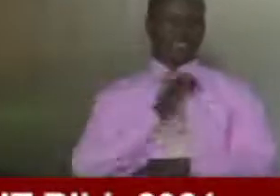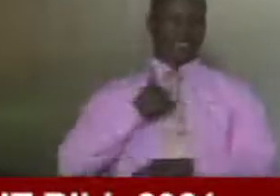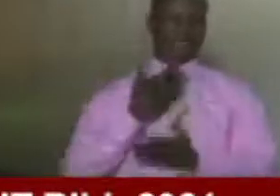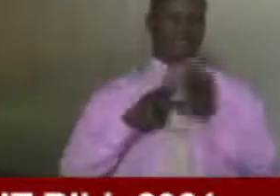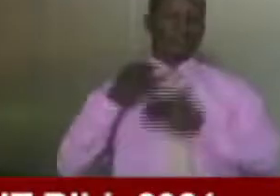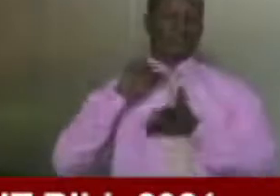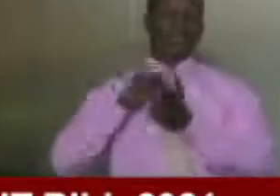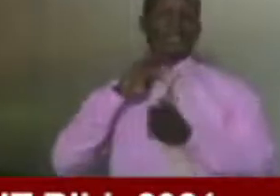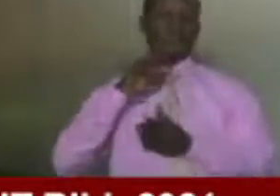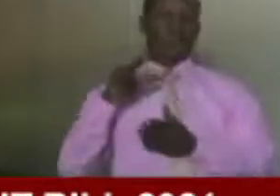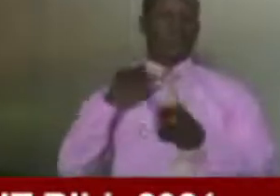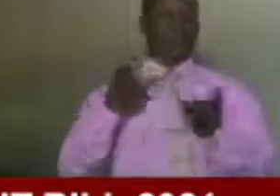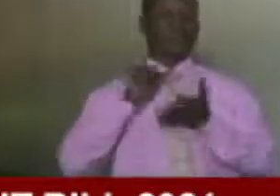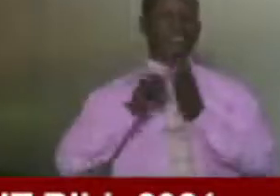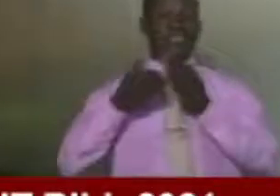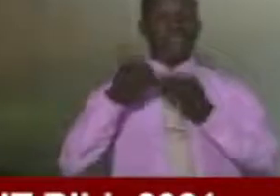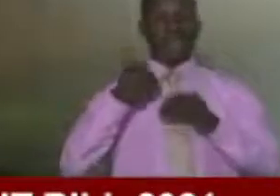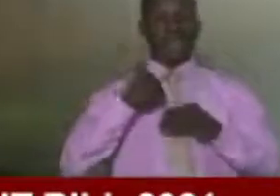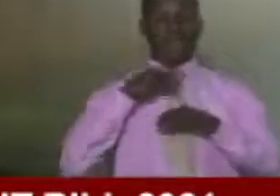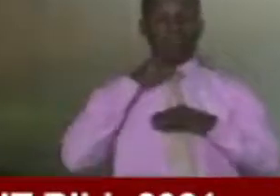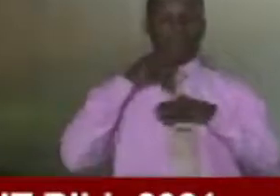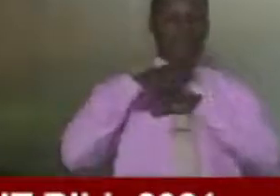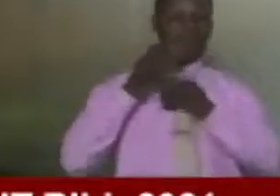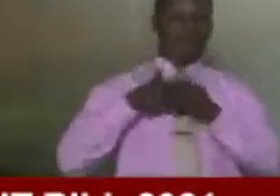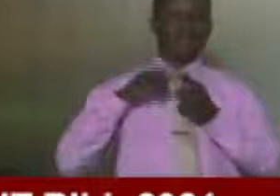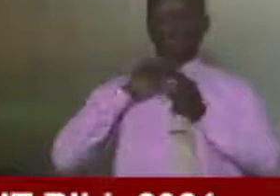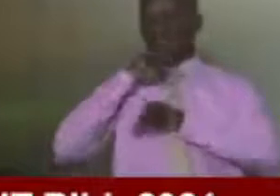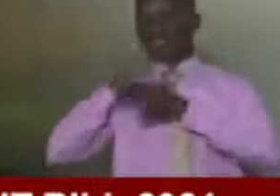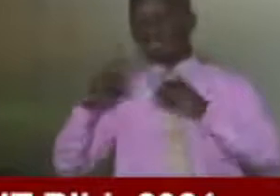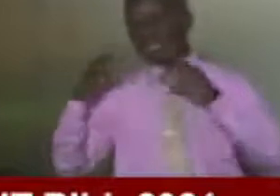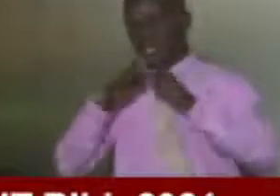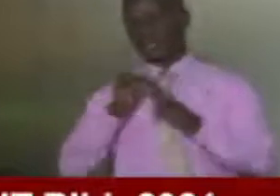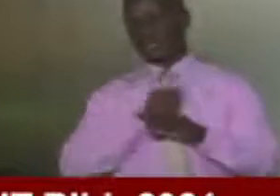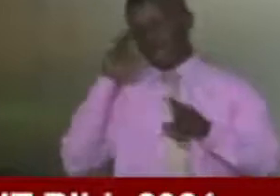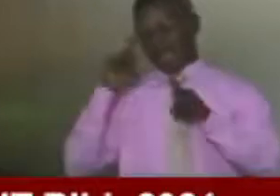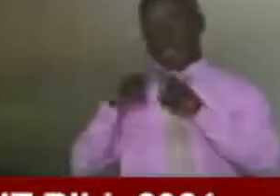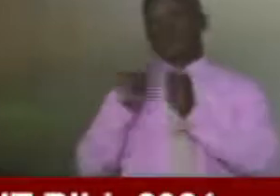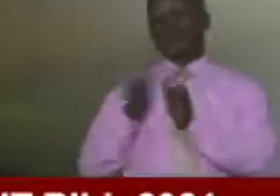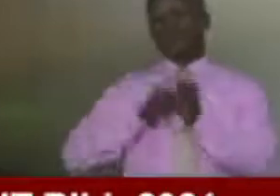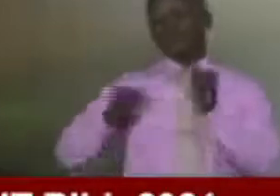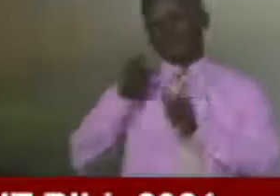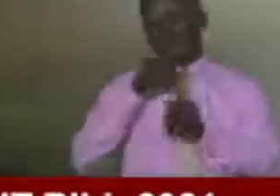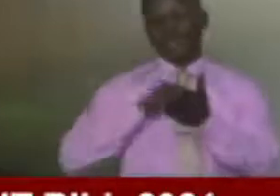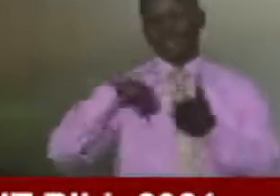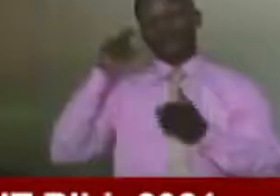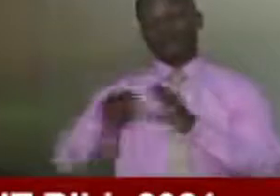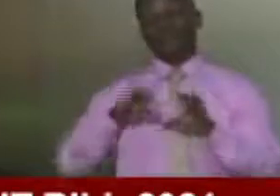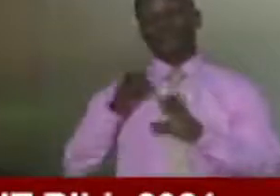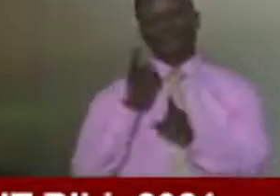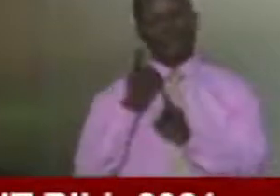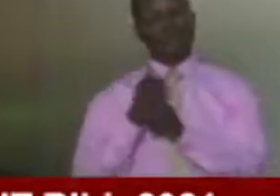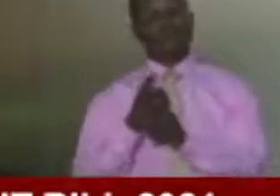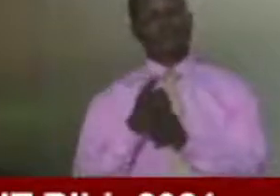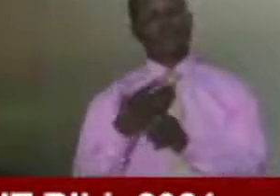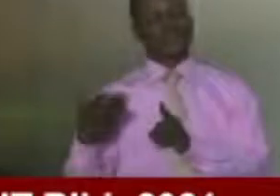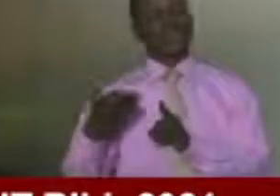But now that it has gone back to the National Assembly, I do agree with everybody that we need to do the needful.